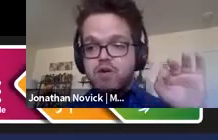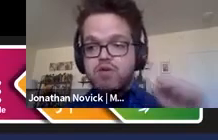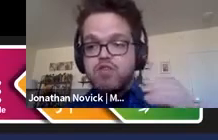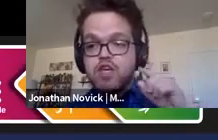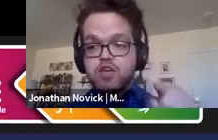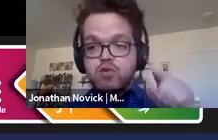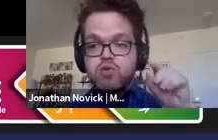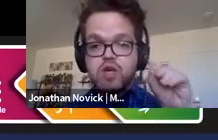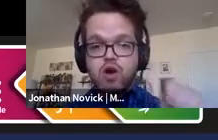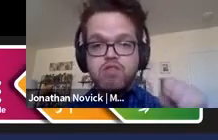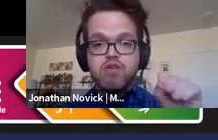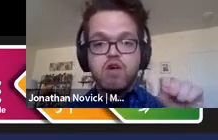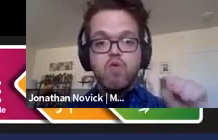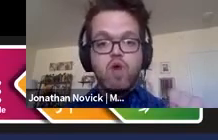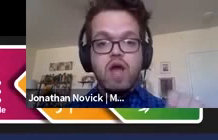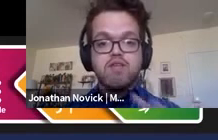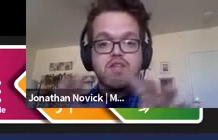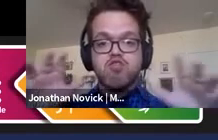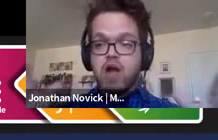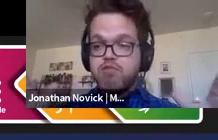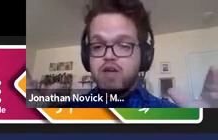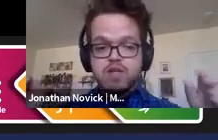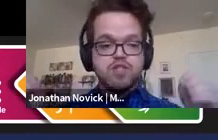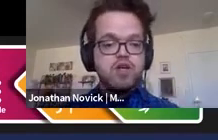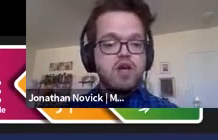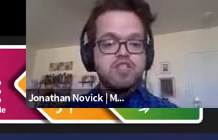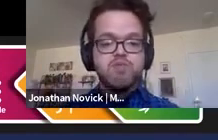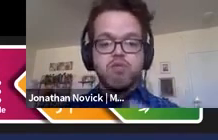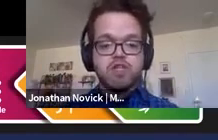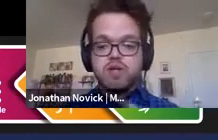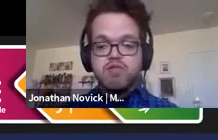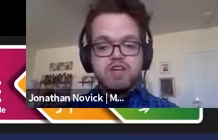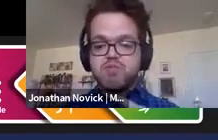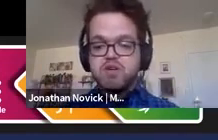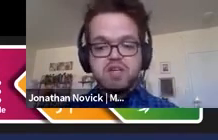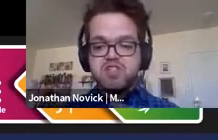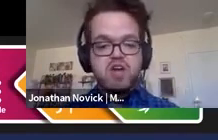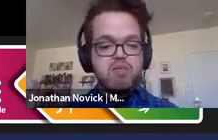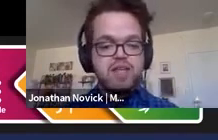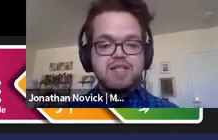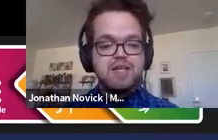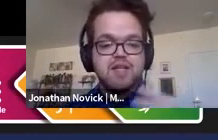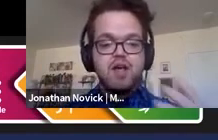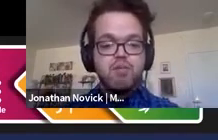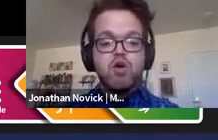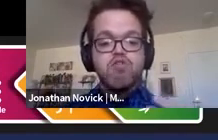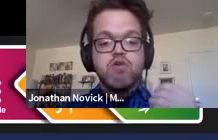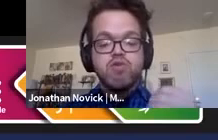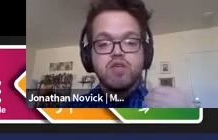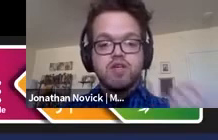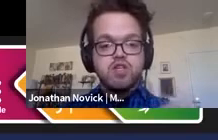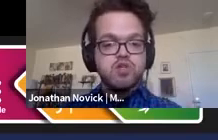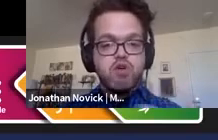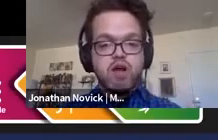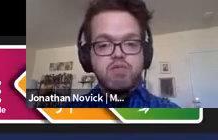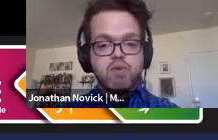line of code that you, the author, write that describes your image. It's supported by Twitter, Facebook, Instagram, LinkedIn, but also